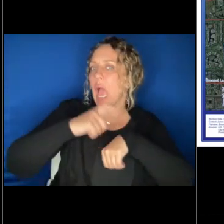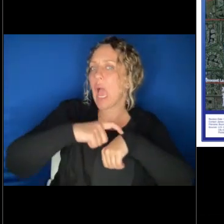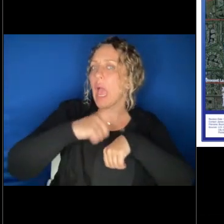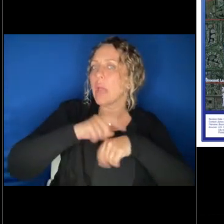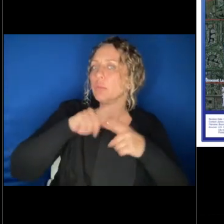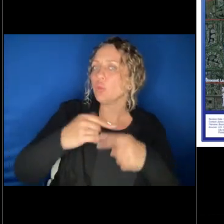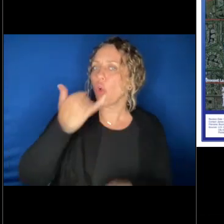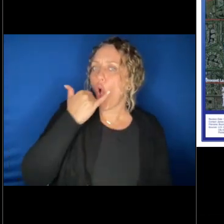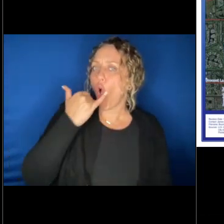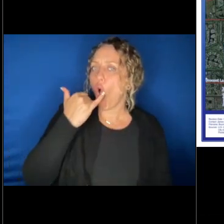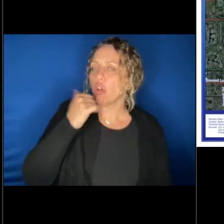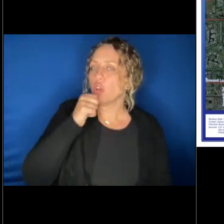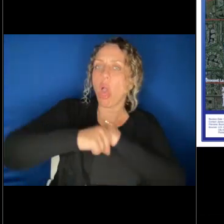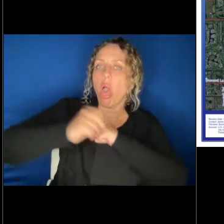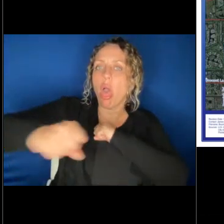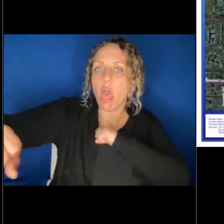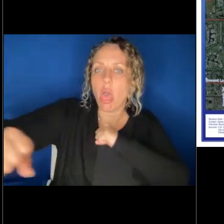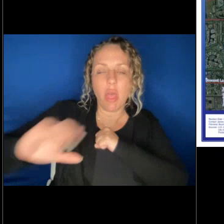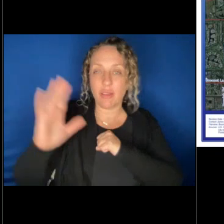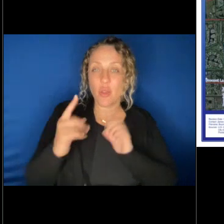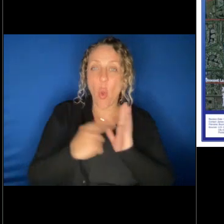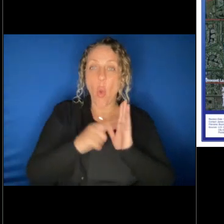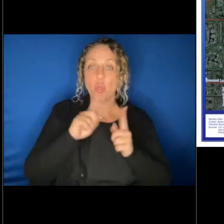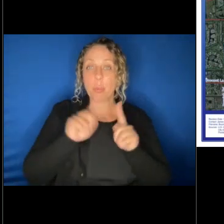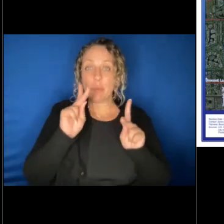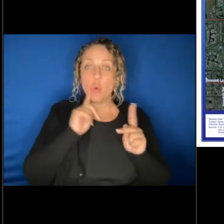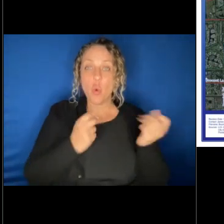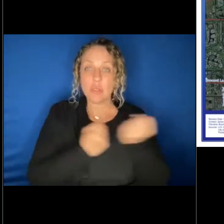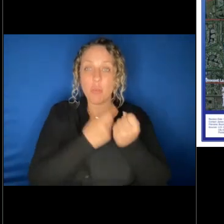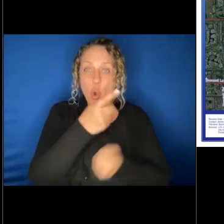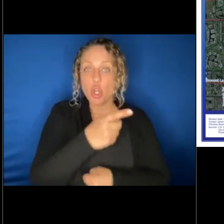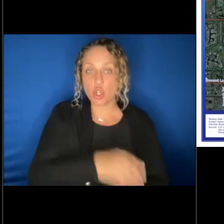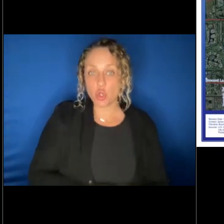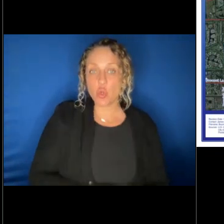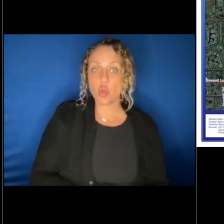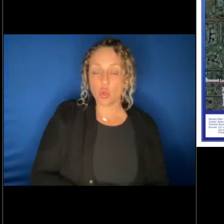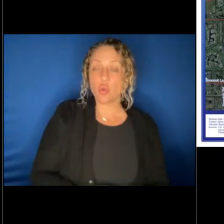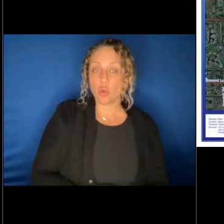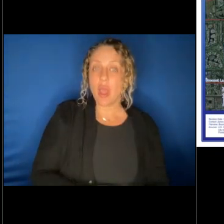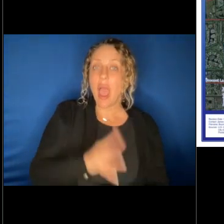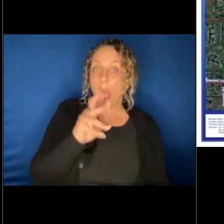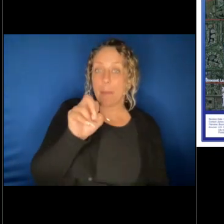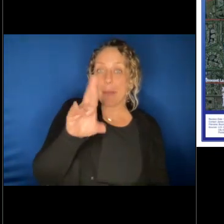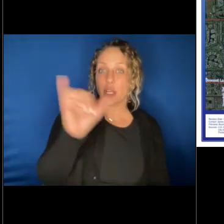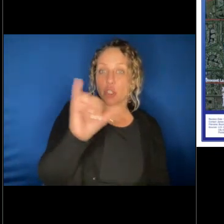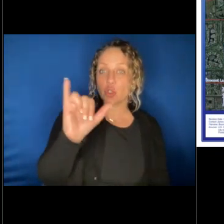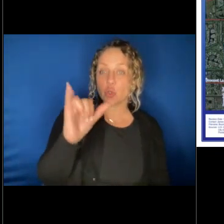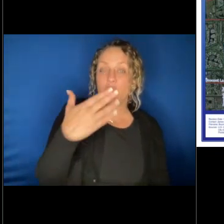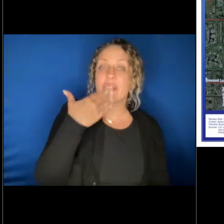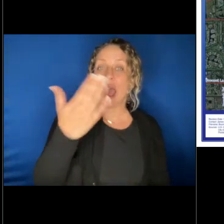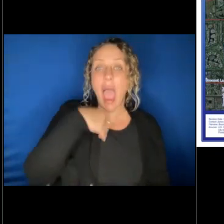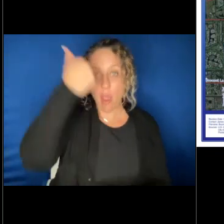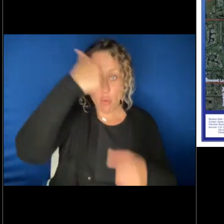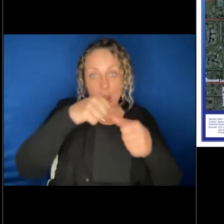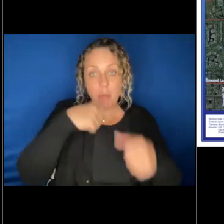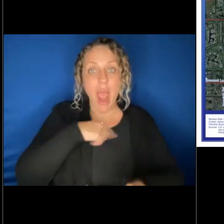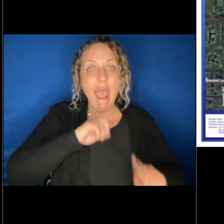call. You owe it to your constituents. And that goes for the mayor too. Thank you. Who never answer the